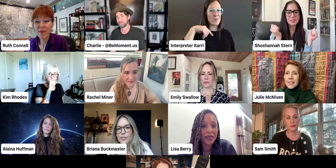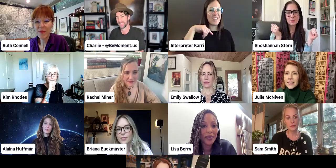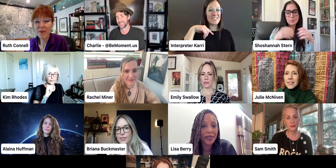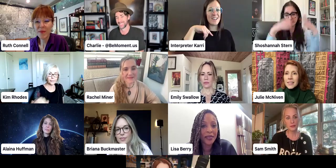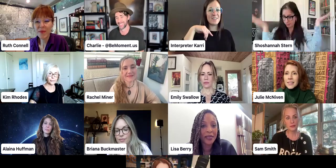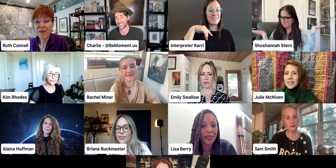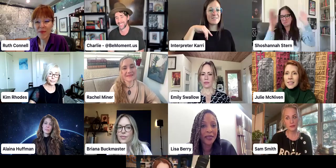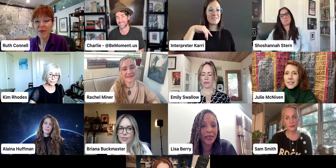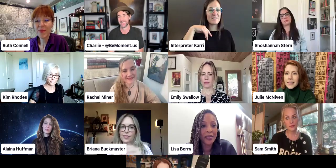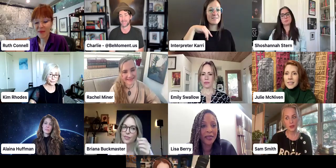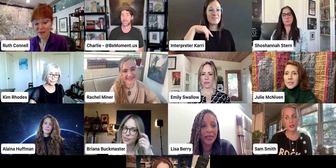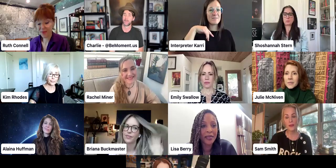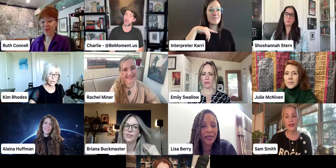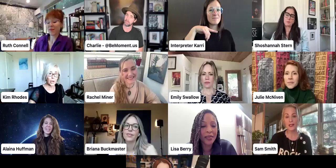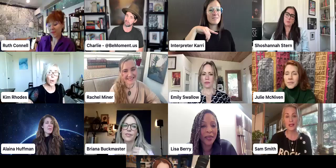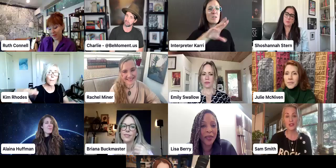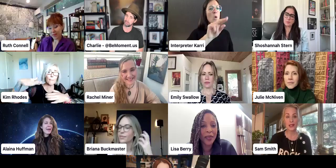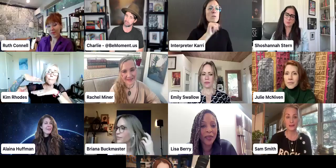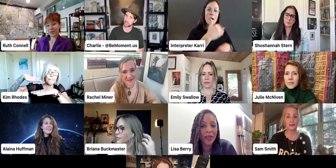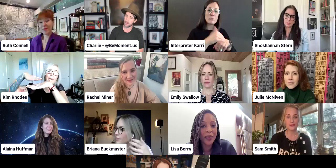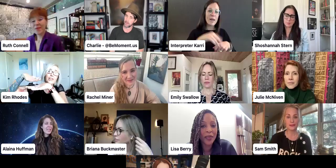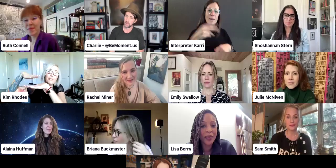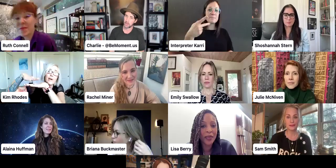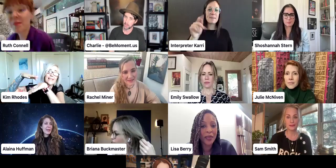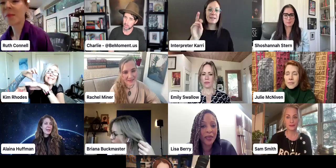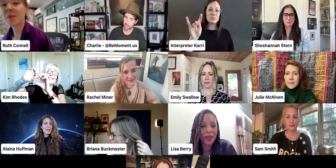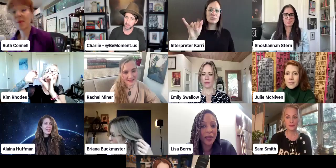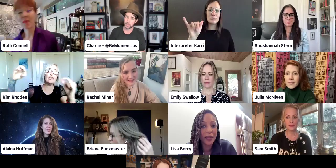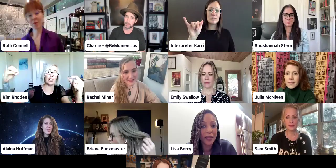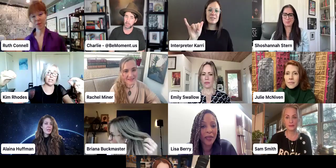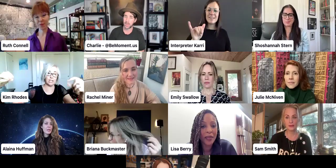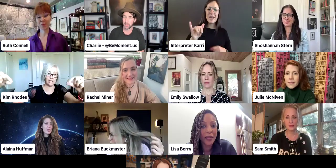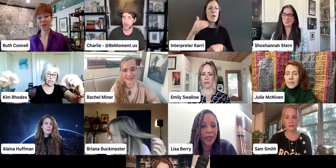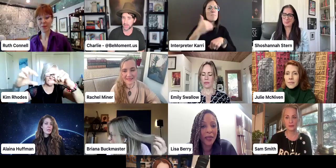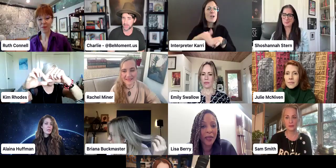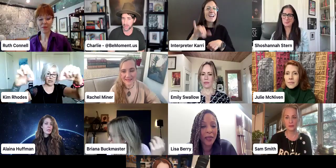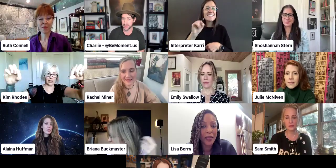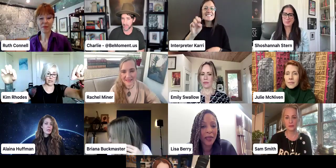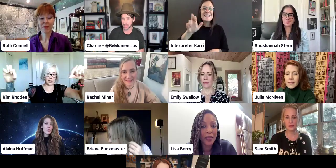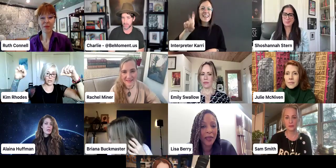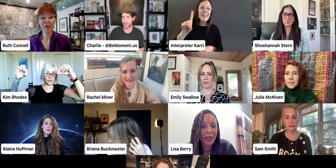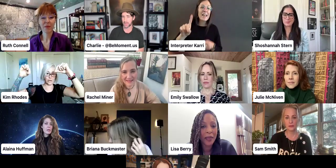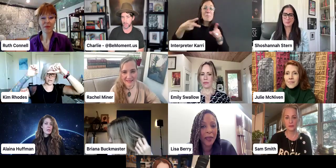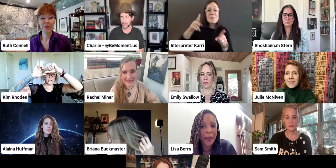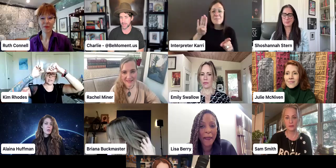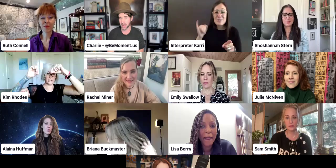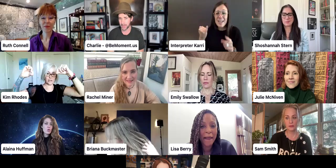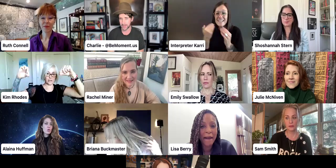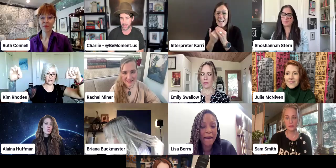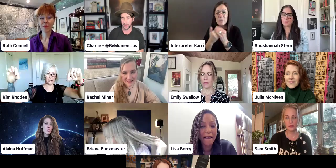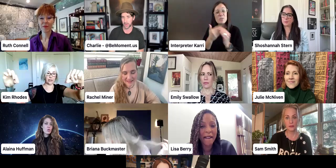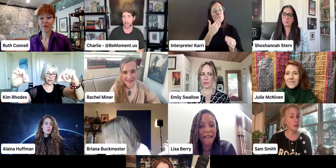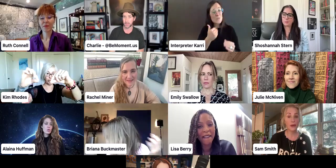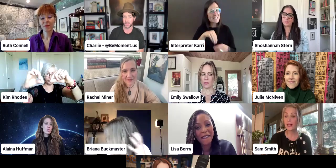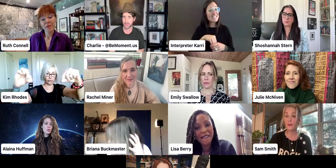something sweet inside. It's not bread, it's Is pastry. it bread? It's like a bread biscuit. is sealed. Peanut butter and jelly sandwich is sweet inside,